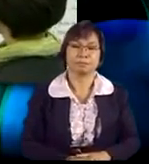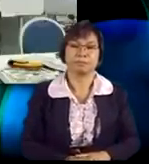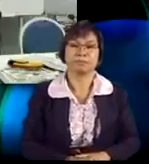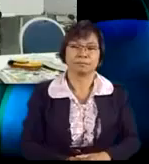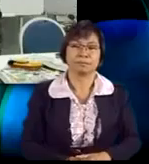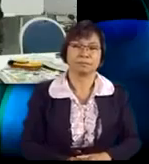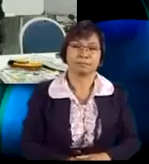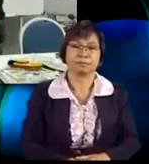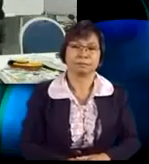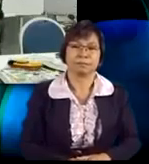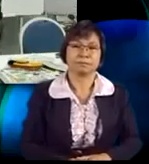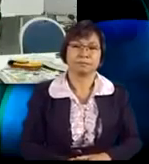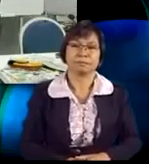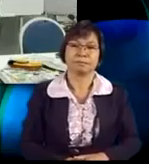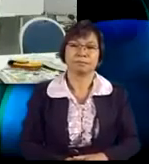Of